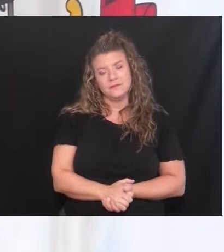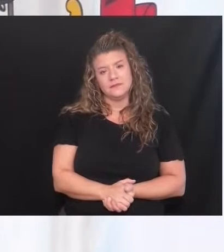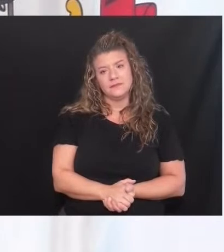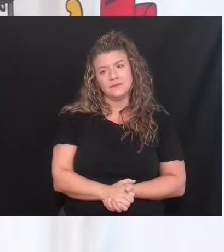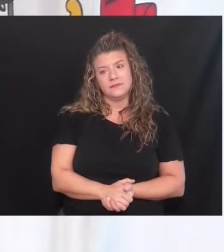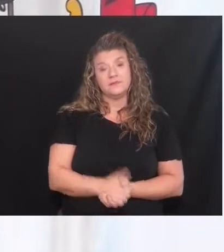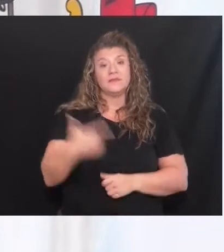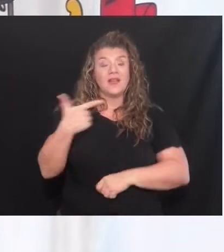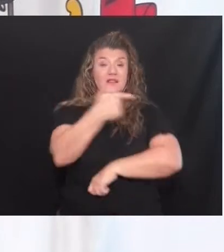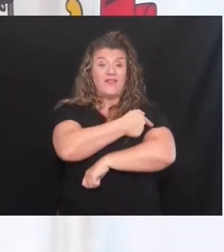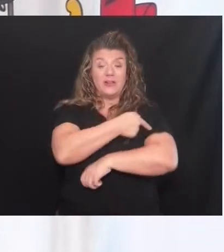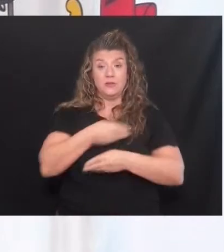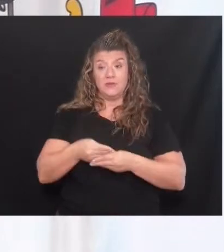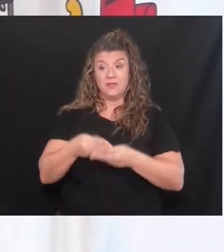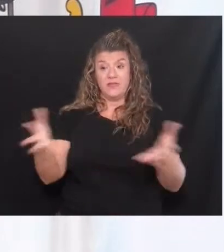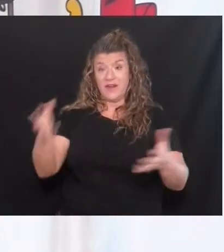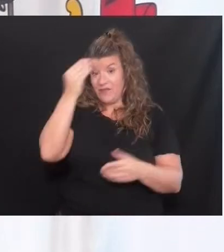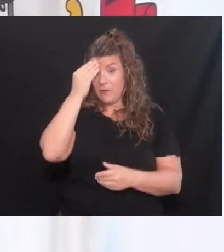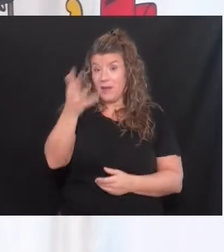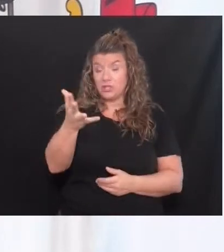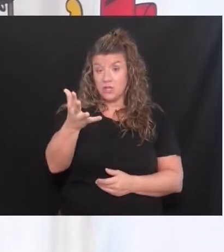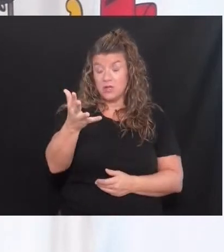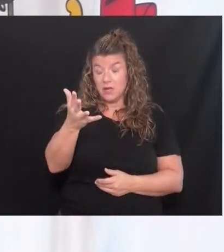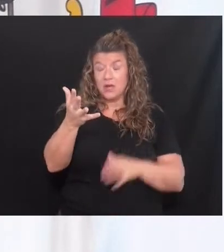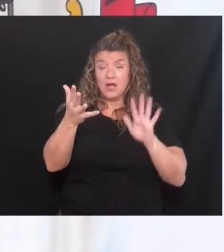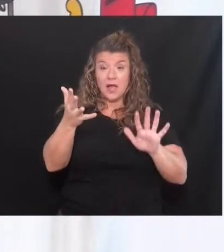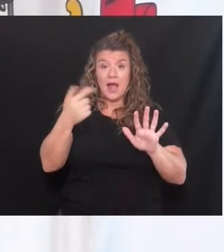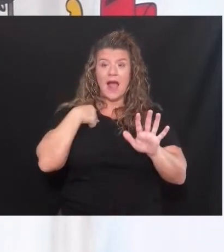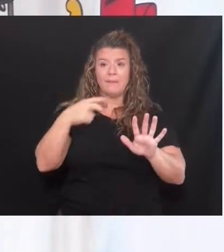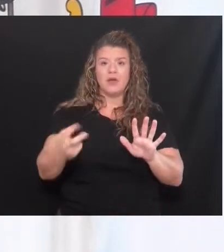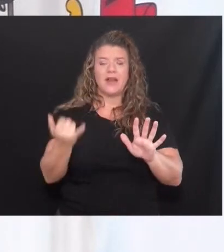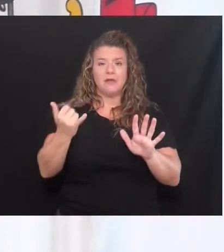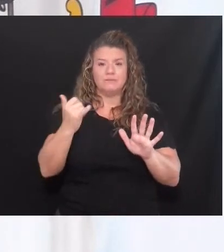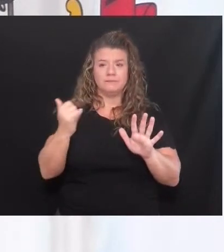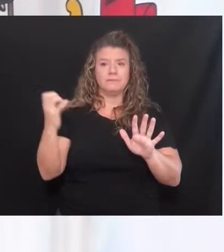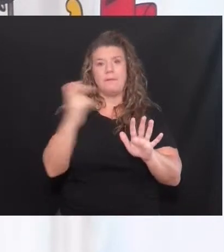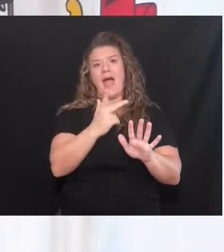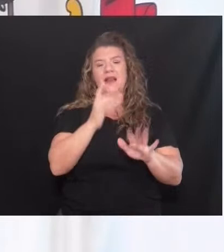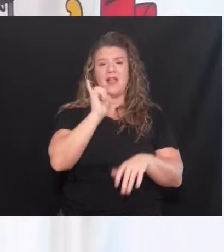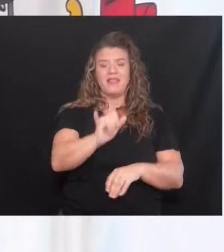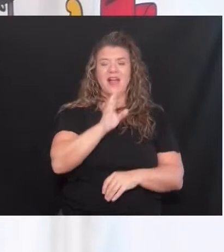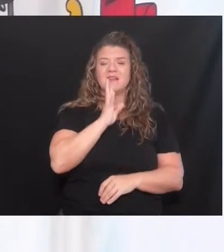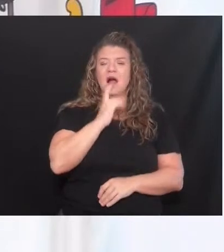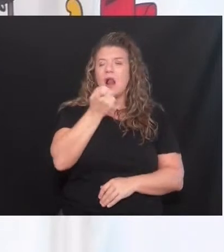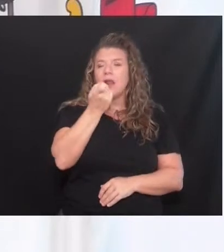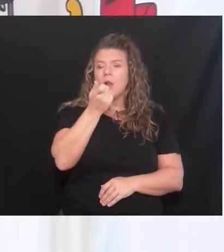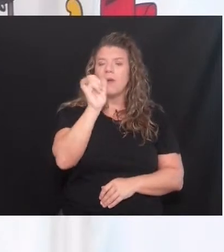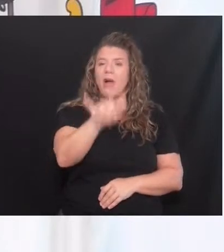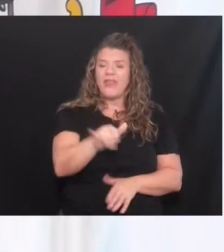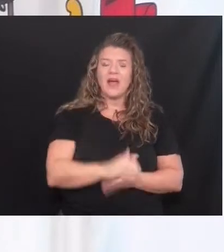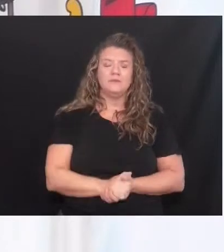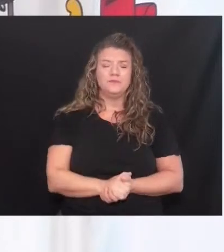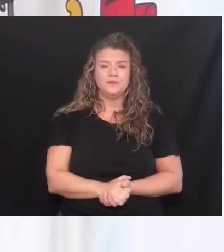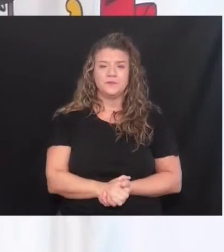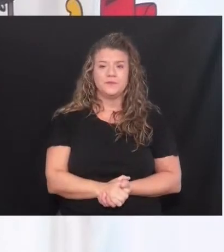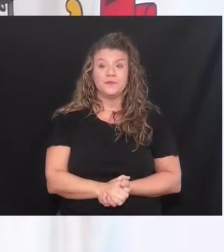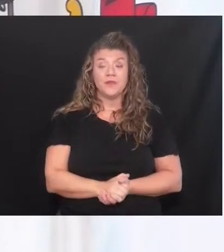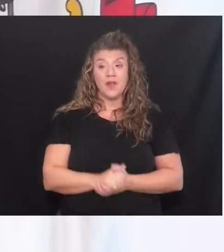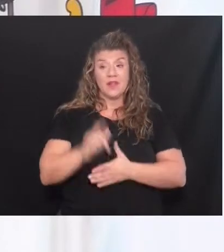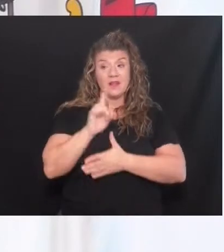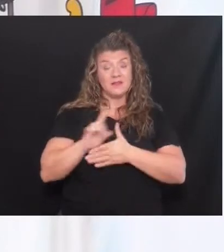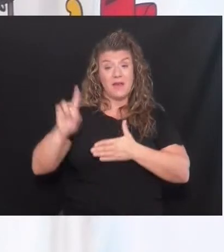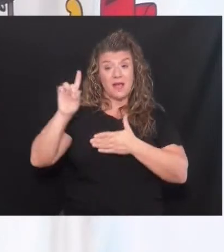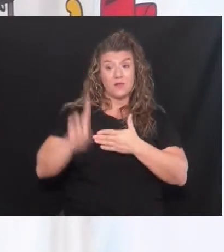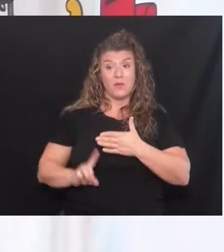The vaccine distribution update and everything, I'm going to jump back to that and just talk to you just 1 second about this. Over the